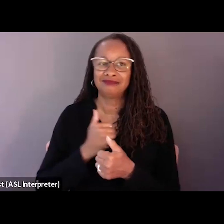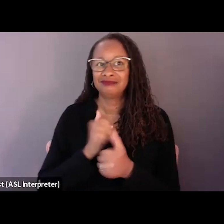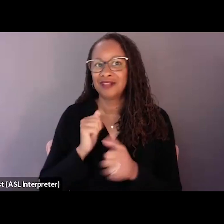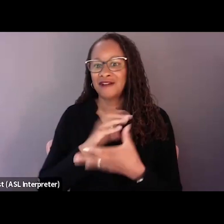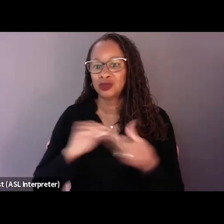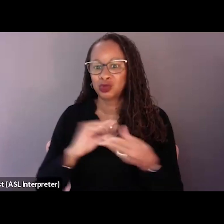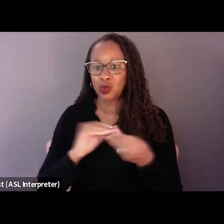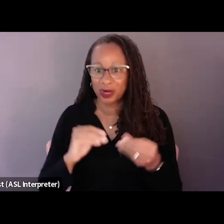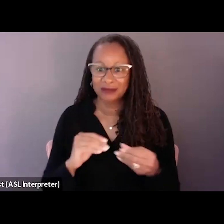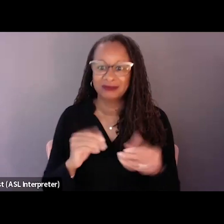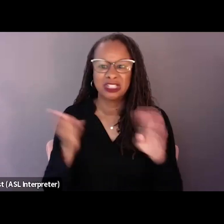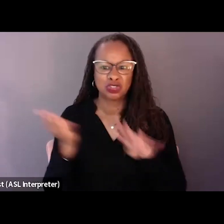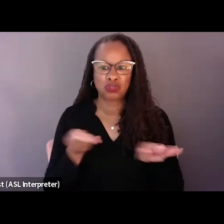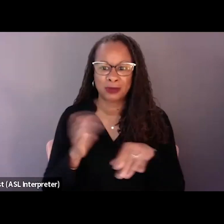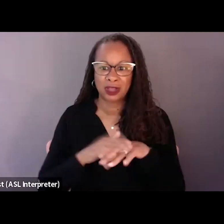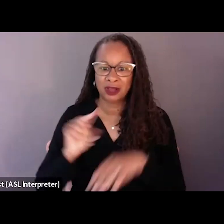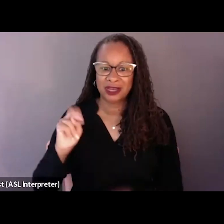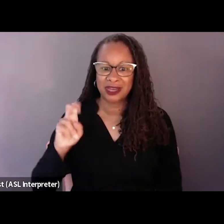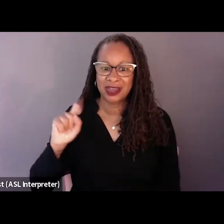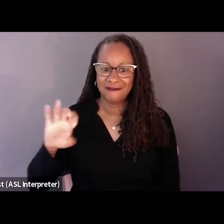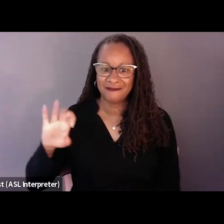current lineup, please visit